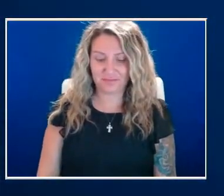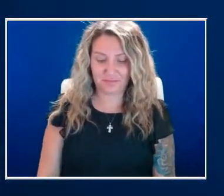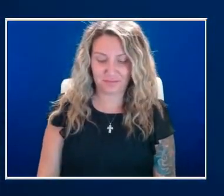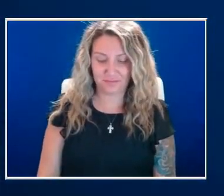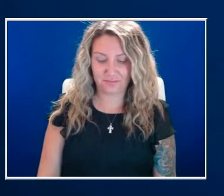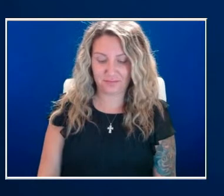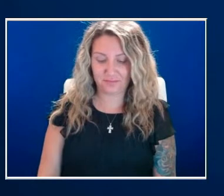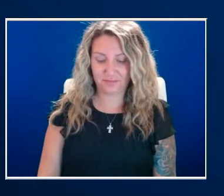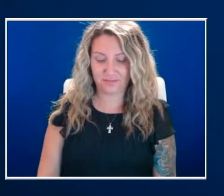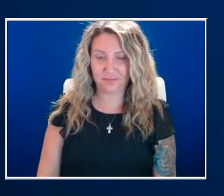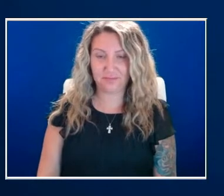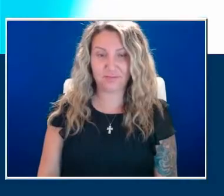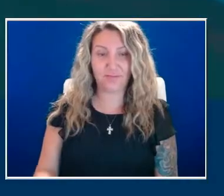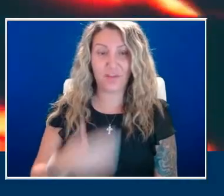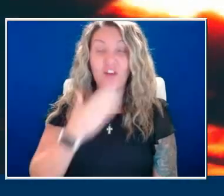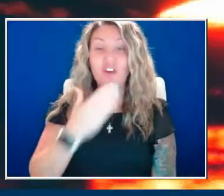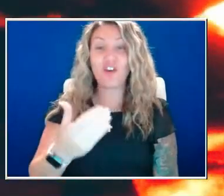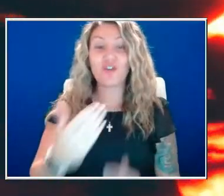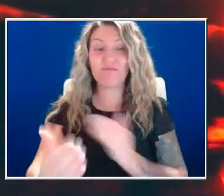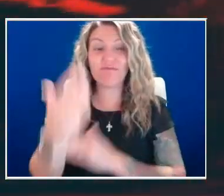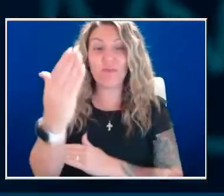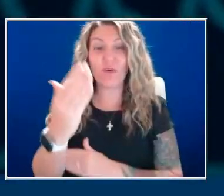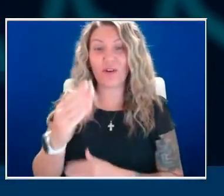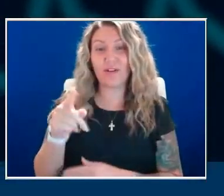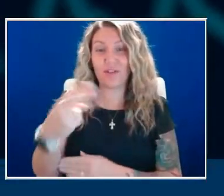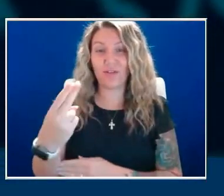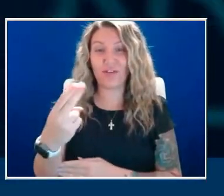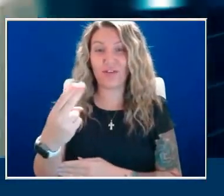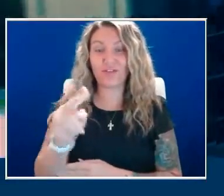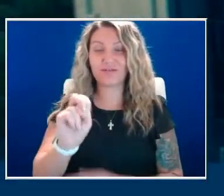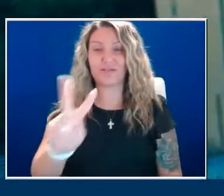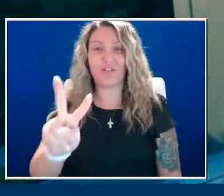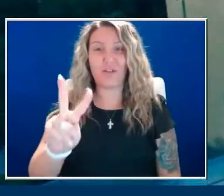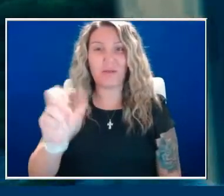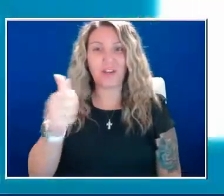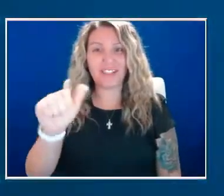Good morning. It's Thursday, November 10th, and I'm Jessica Lovell. We are live.